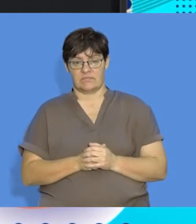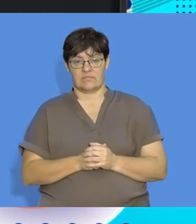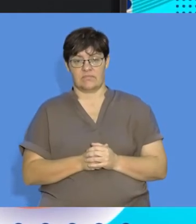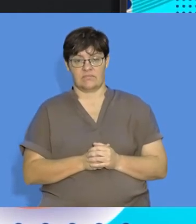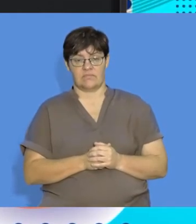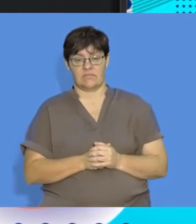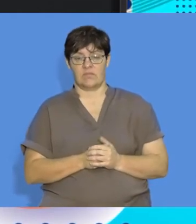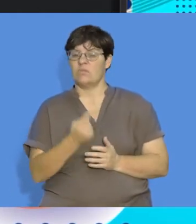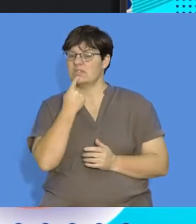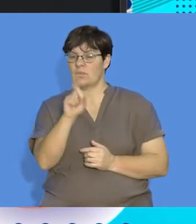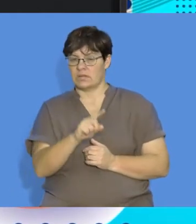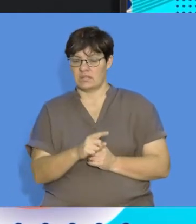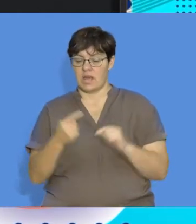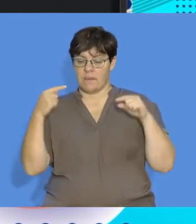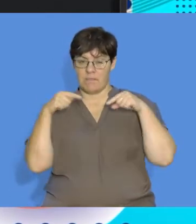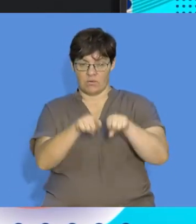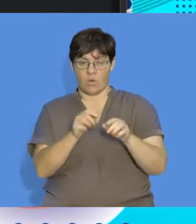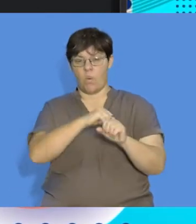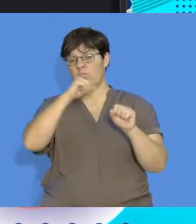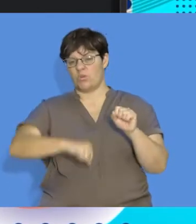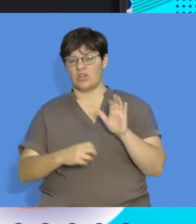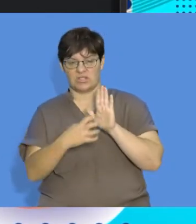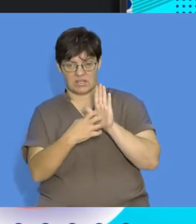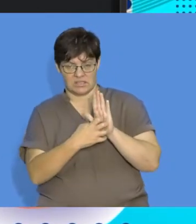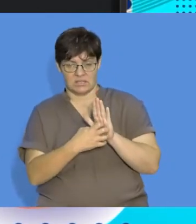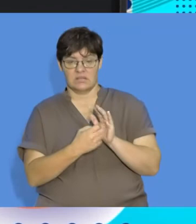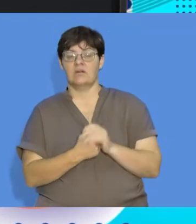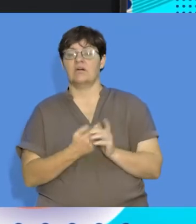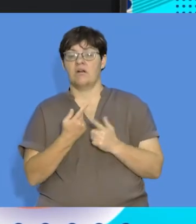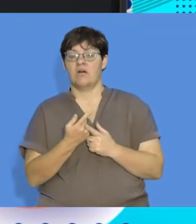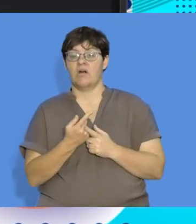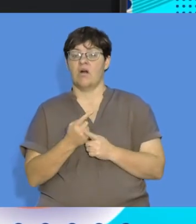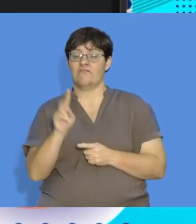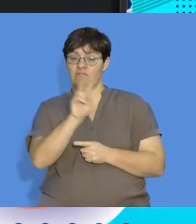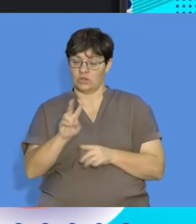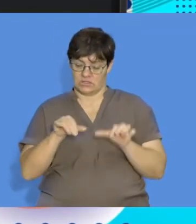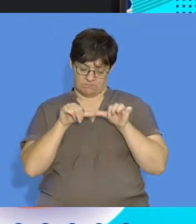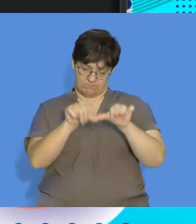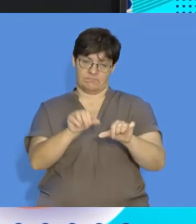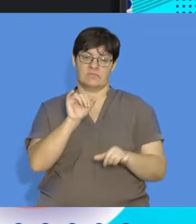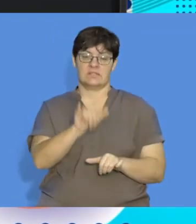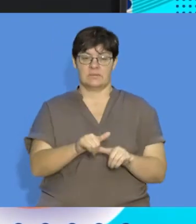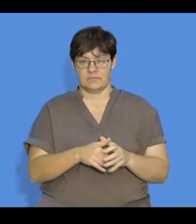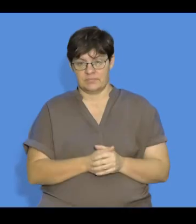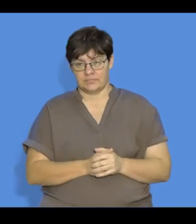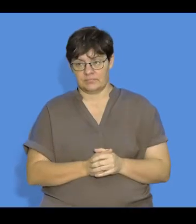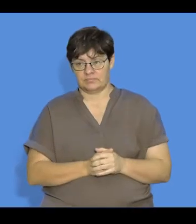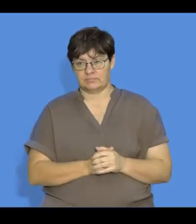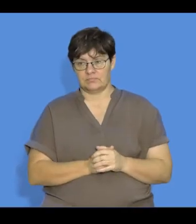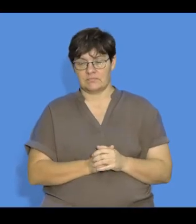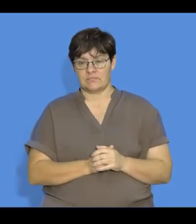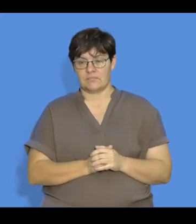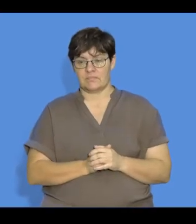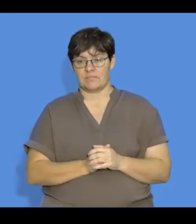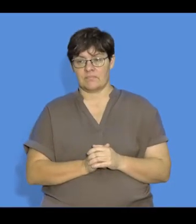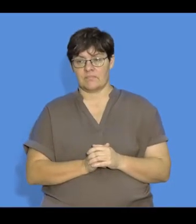we are saying in not so many words that in a parallel or a branch circuit, voltage remains constant. That's the main thing